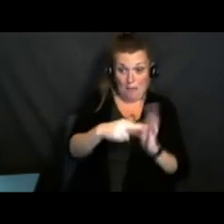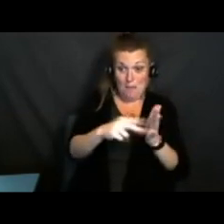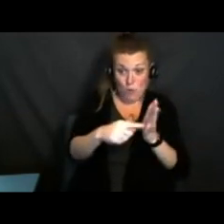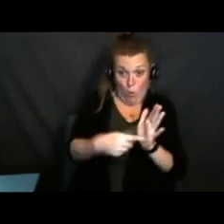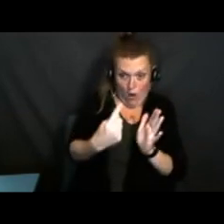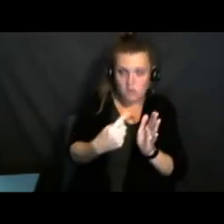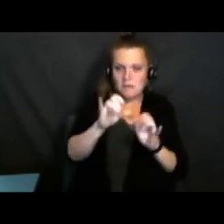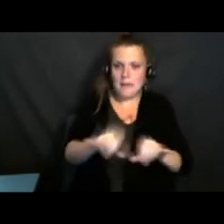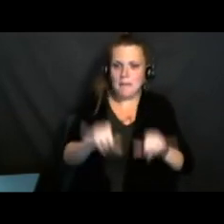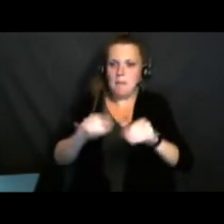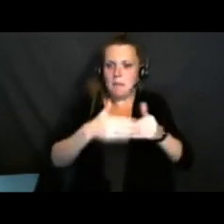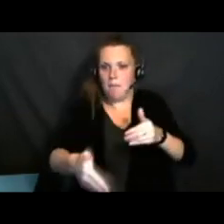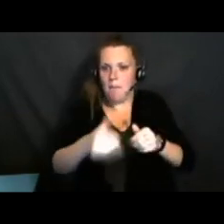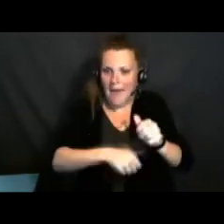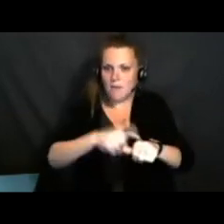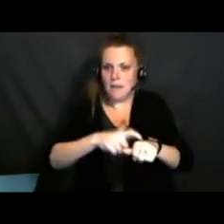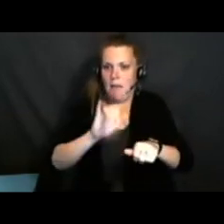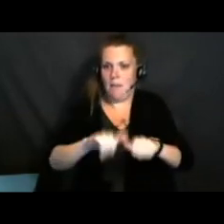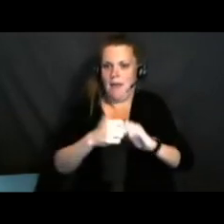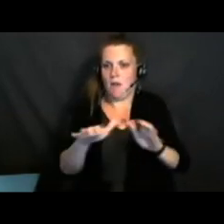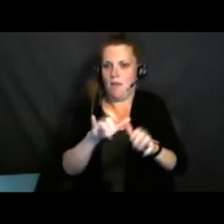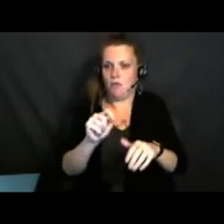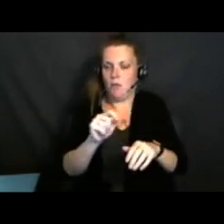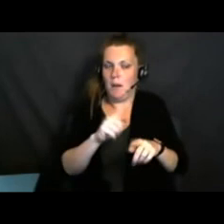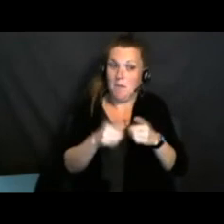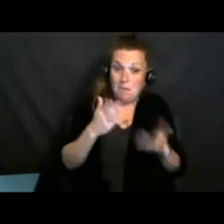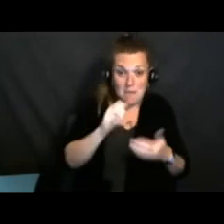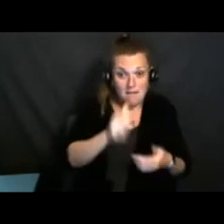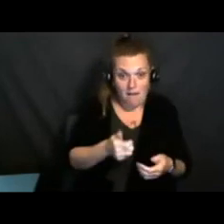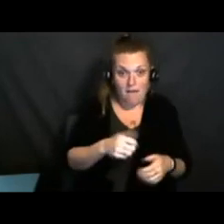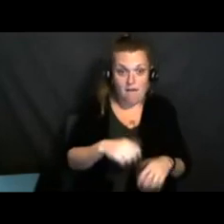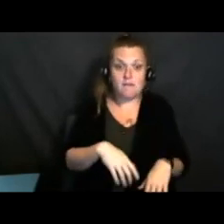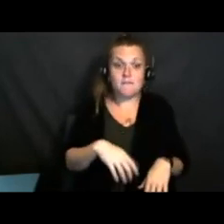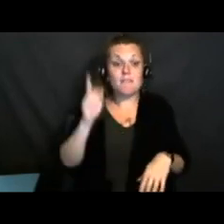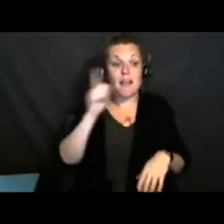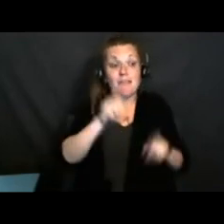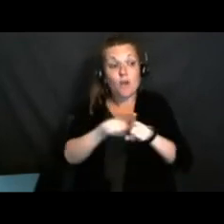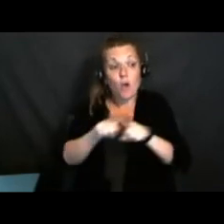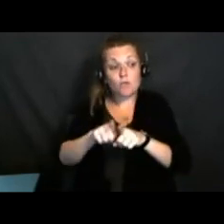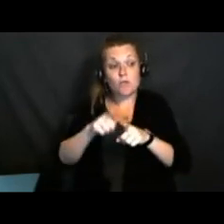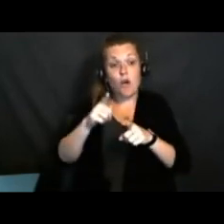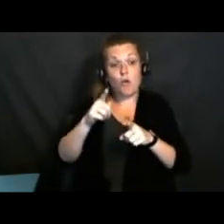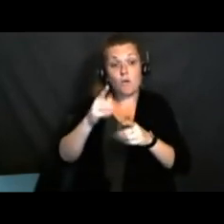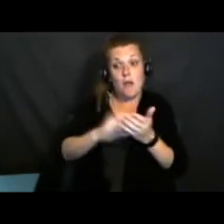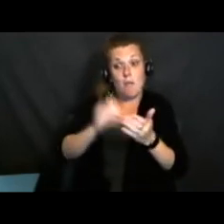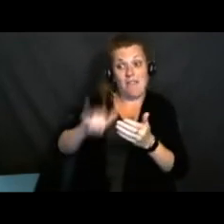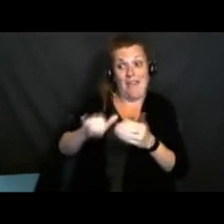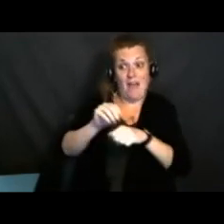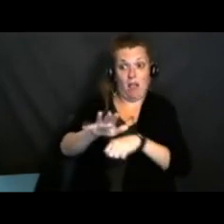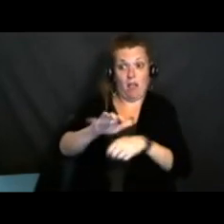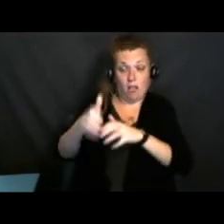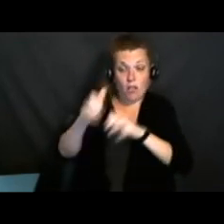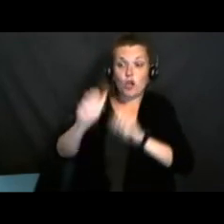while we are doing numerical cognition. I think this can also be related to the bodily interactions, because actually when you talk to